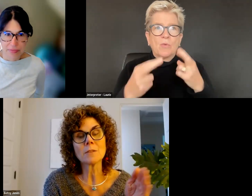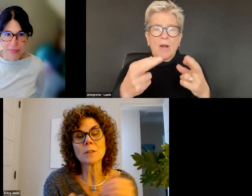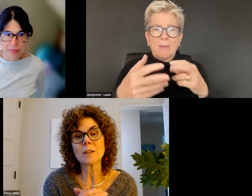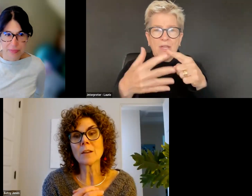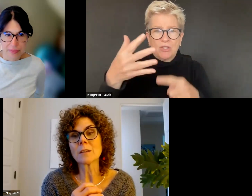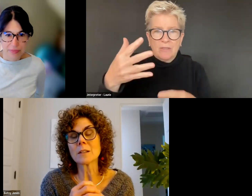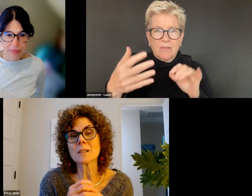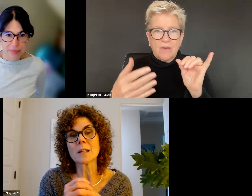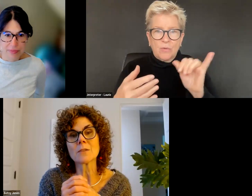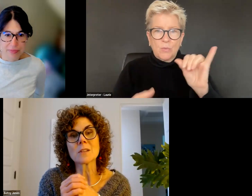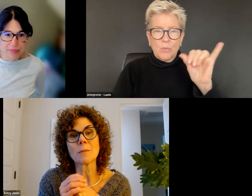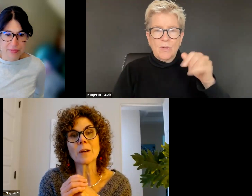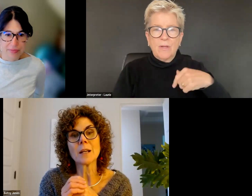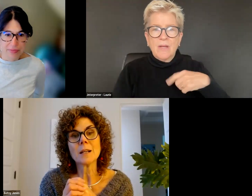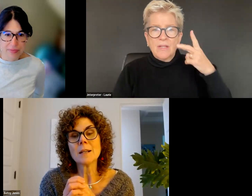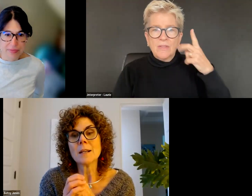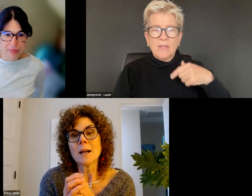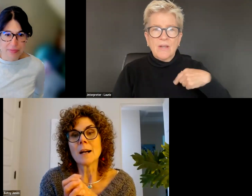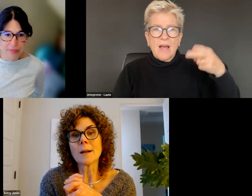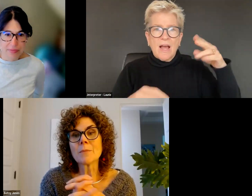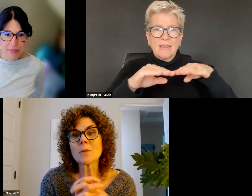high level in the executive summary.